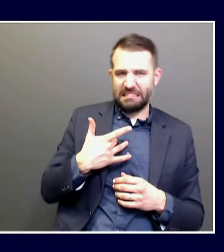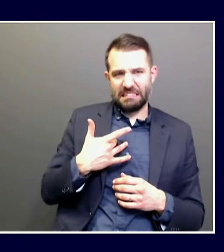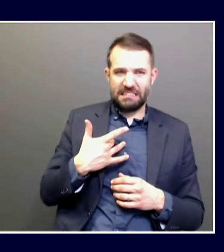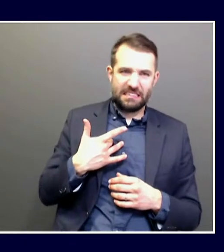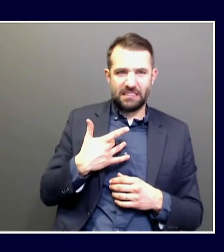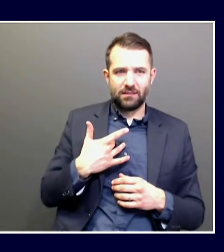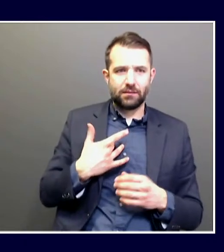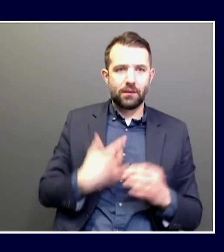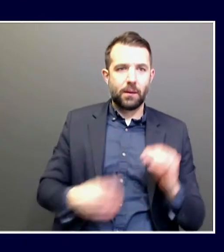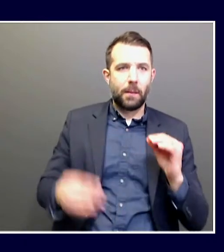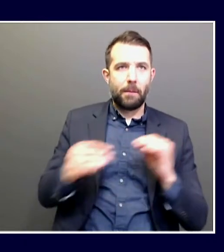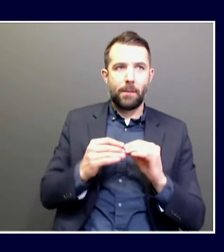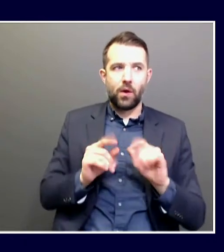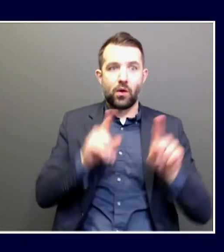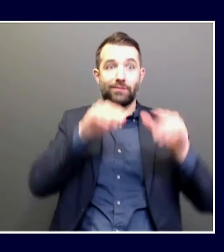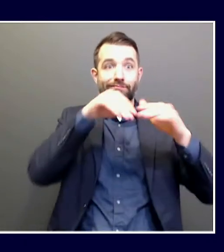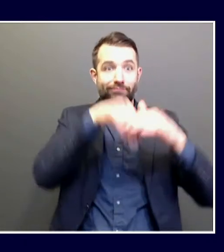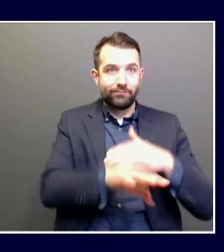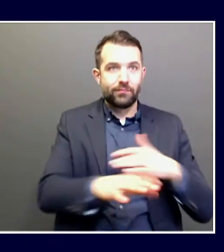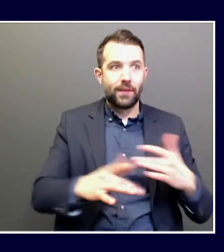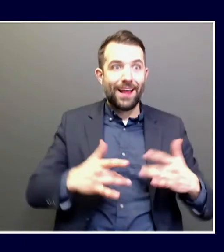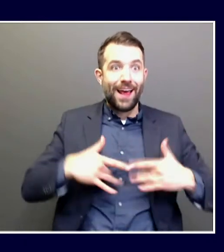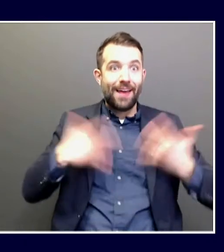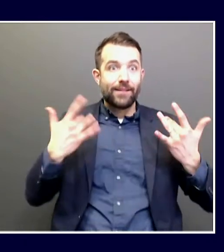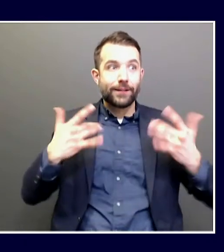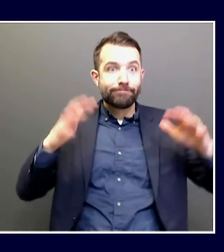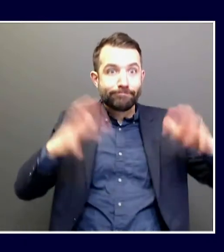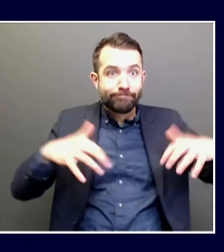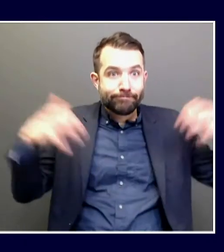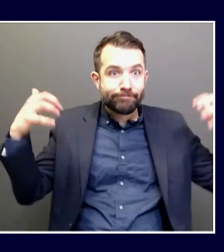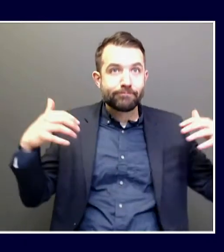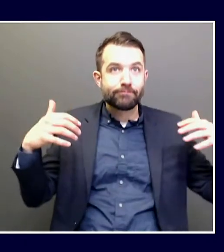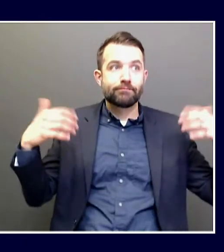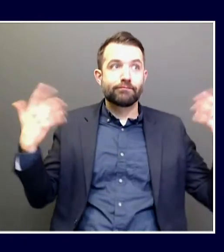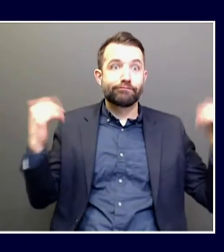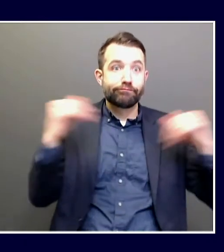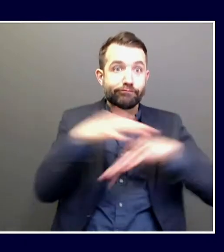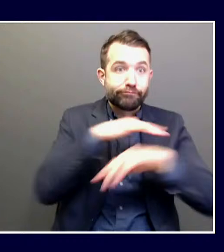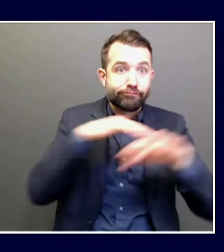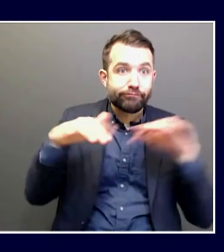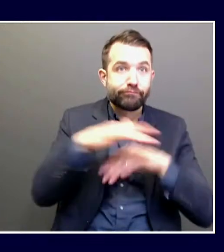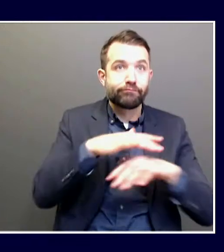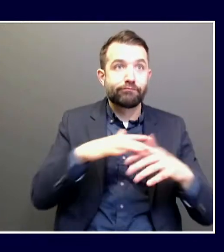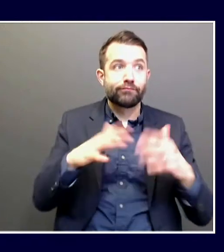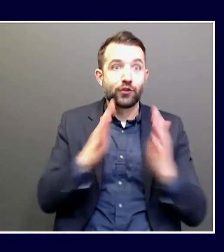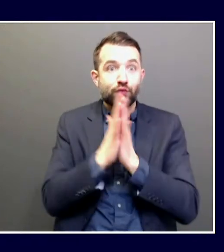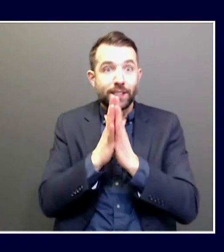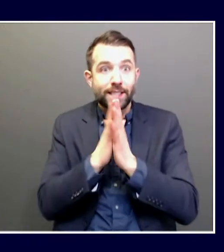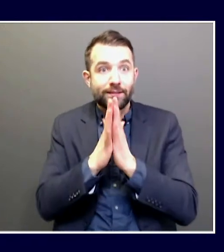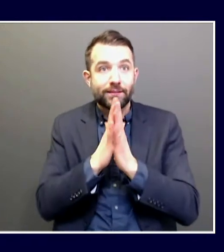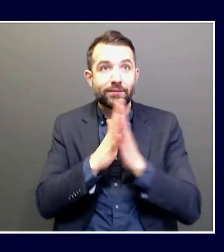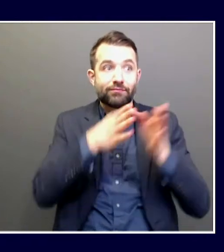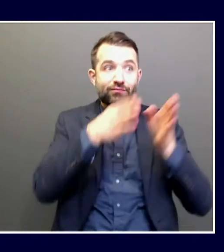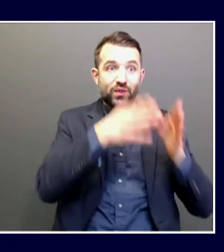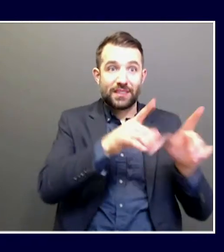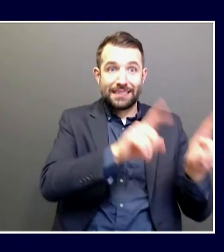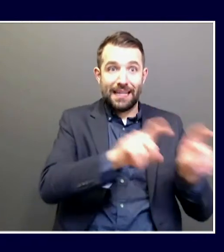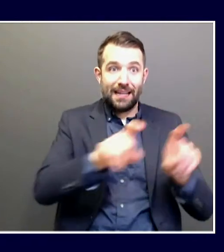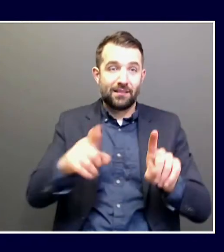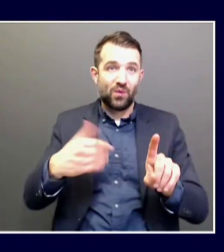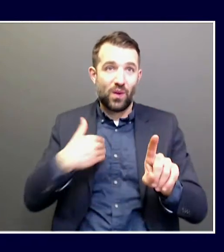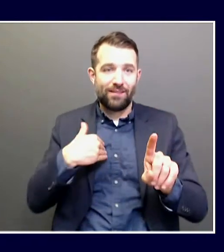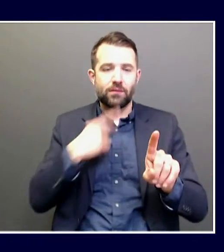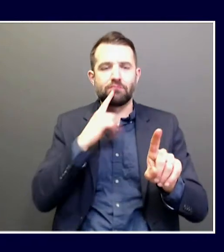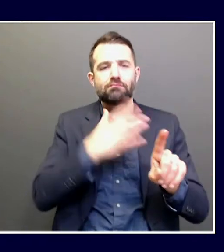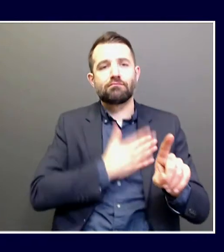attending an indoor type of event where you're going to be coming into contact, almost certainly, with someone who's got the virus, testing yourself